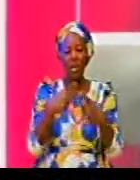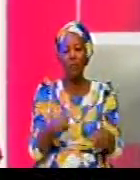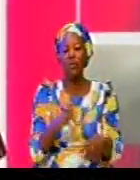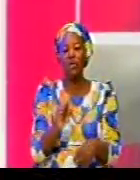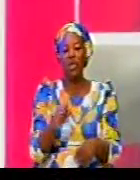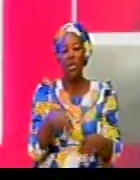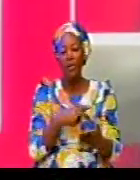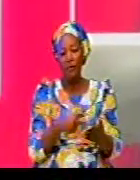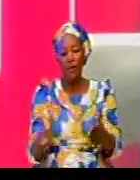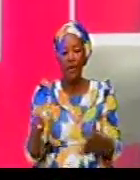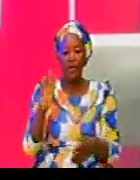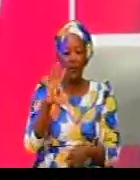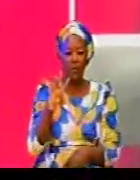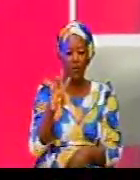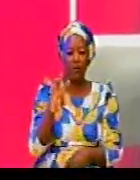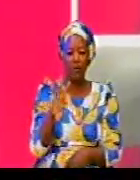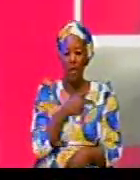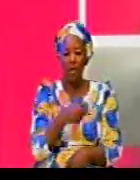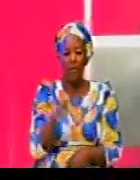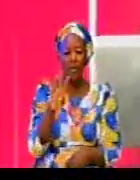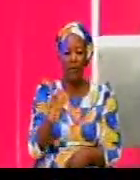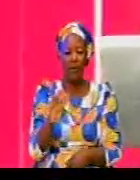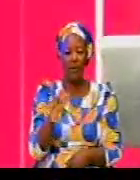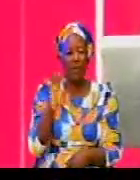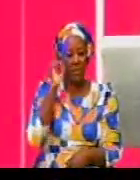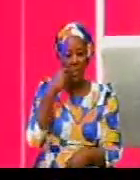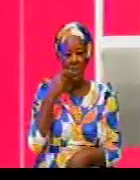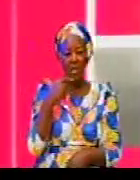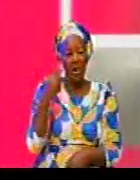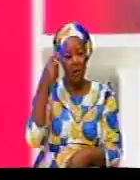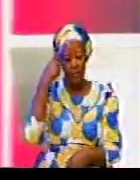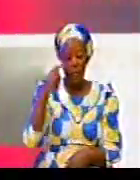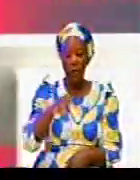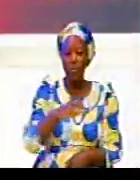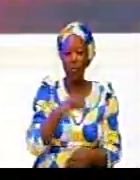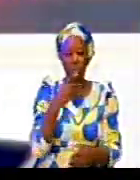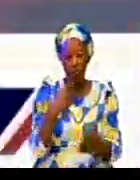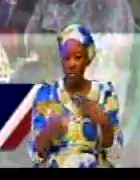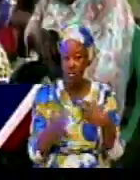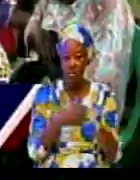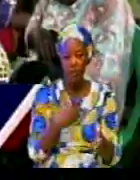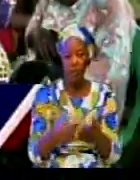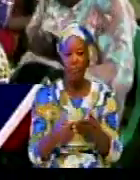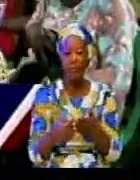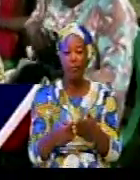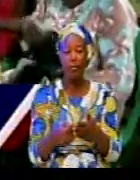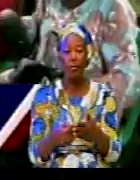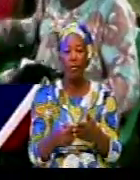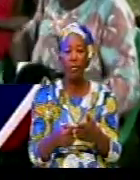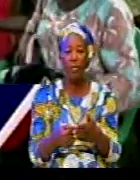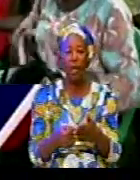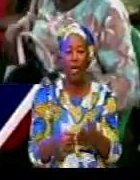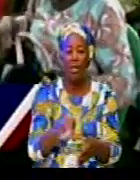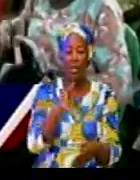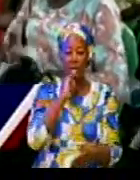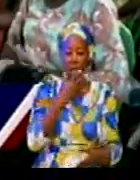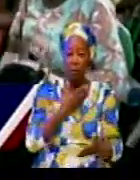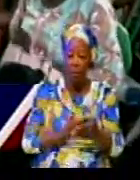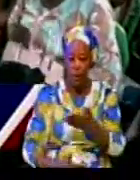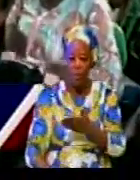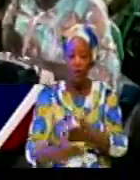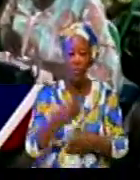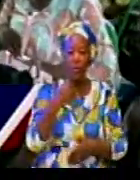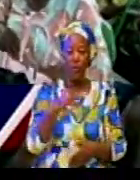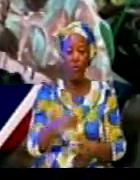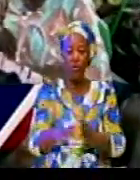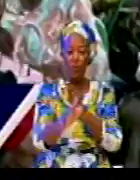born-again child of God. What then happens? Look at verse 4. In verse 4, it says, for